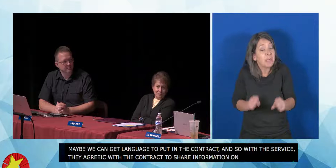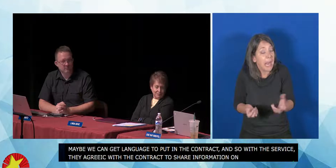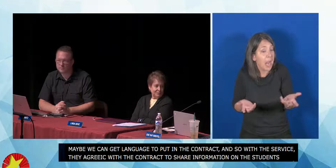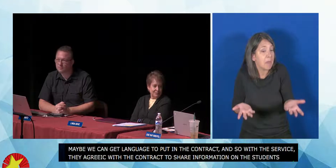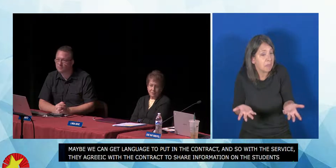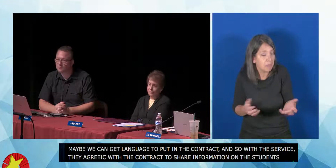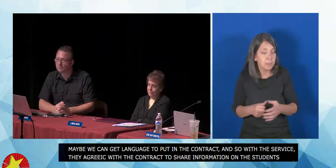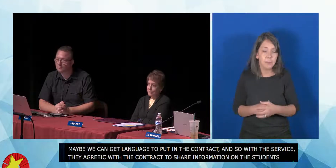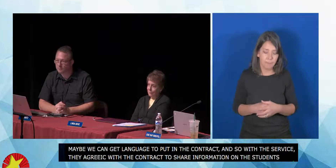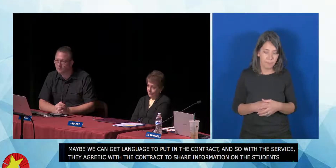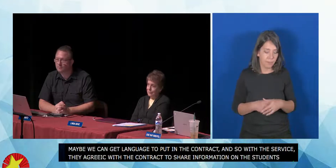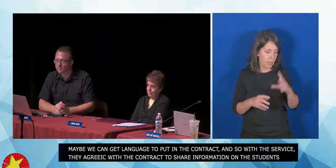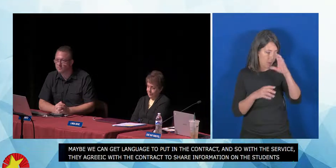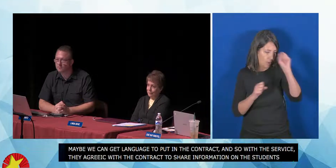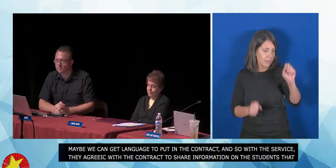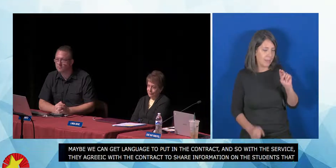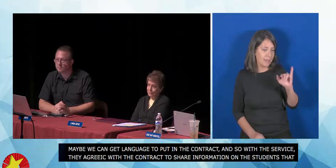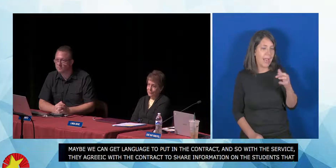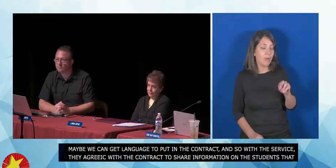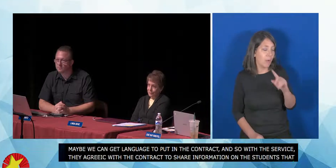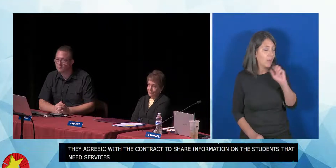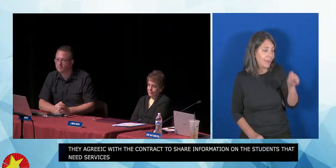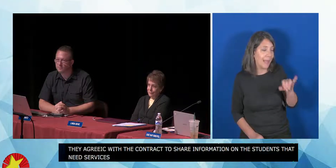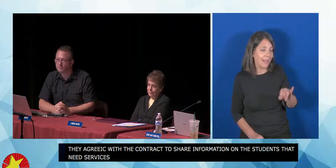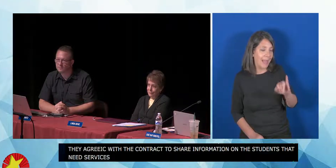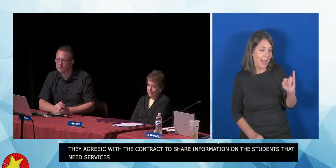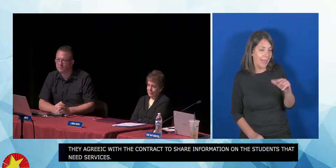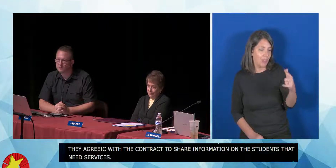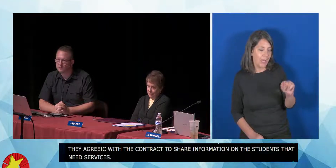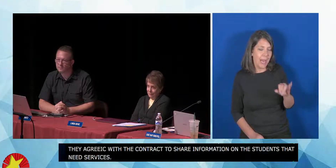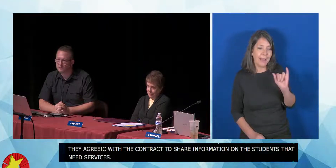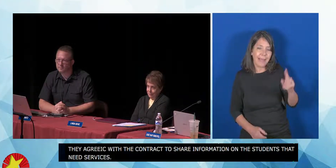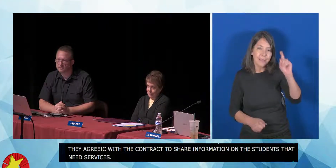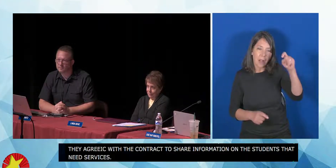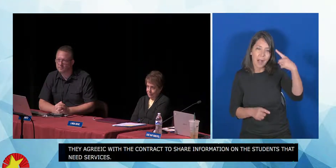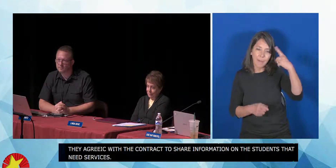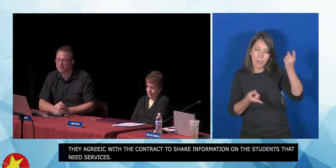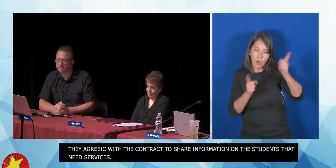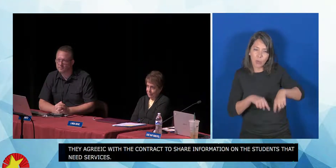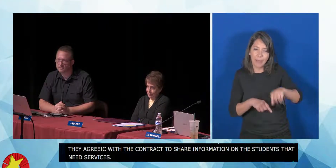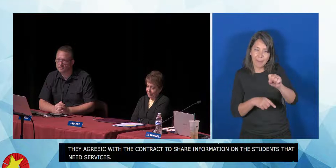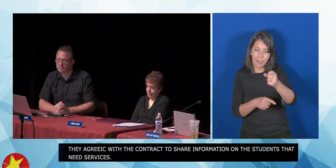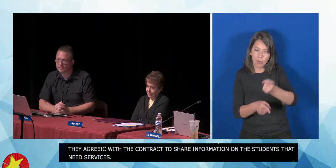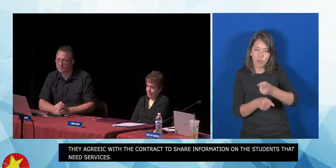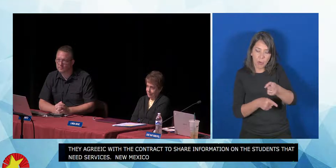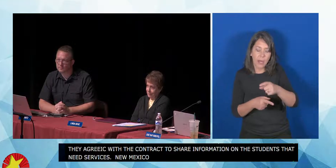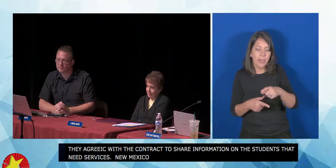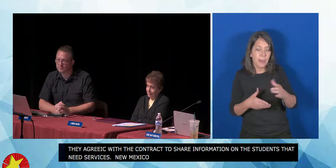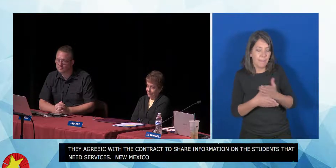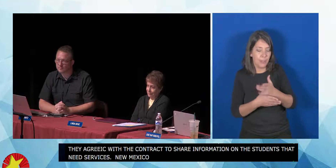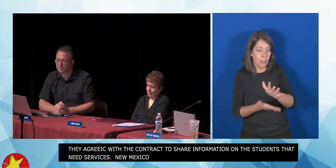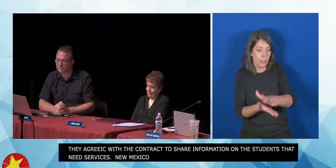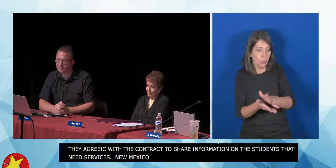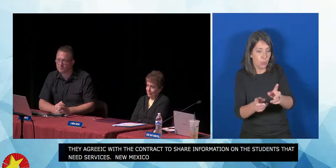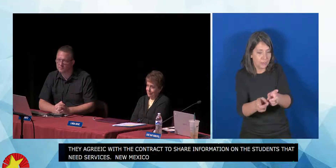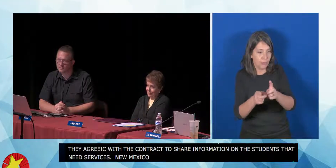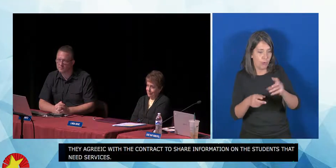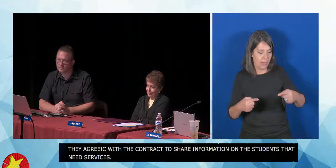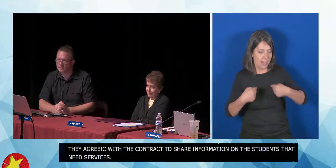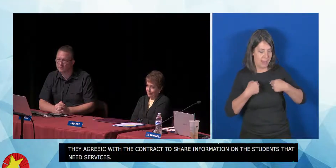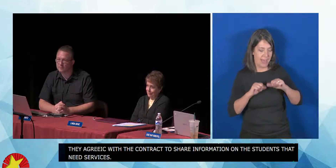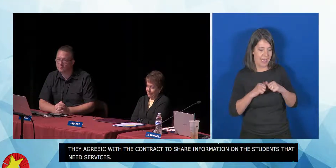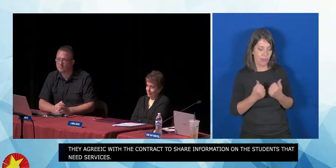Correct. That is what the IGAs are. They're intergovernmental agreements between the school district and the agency to provide